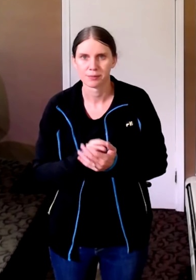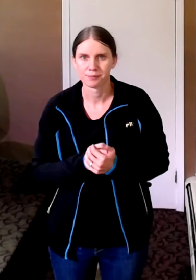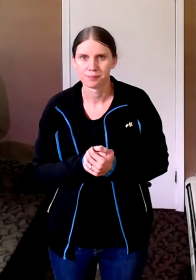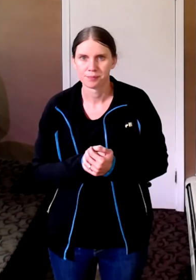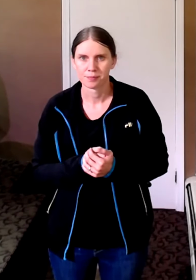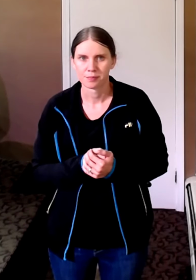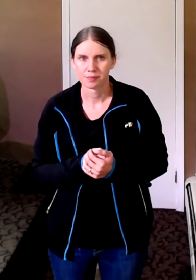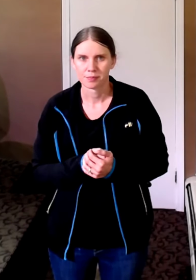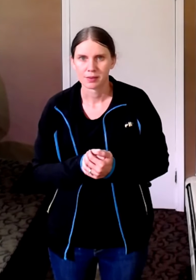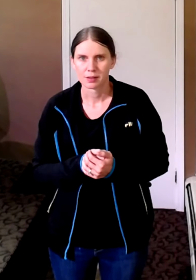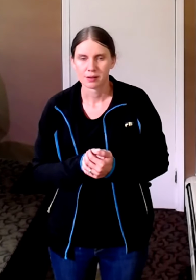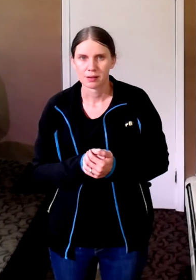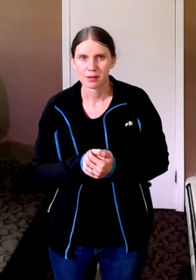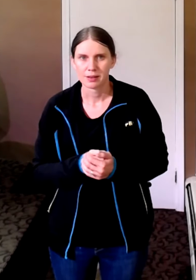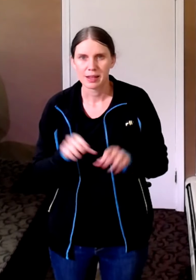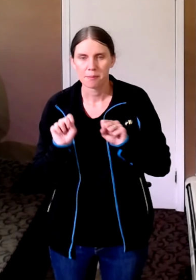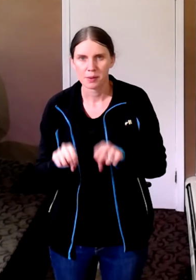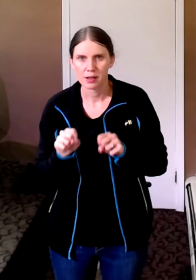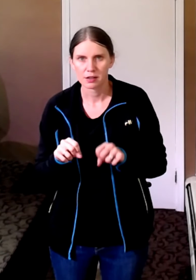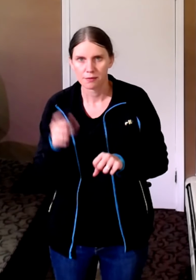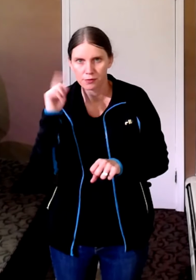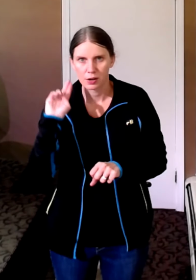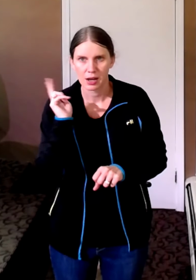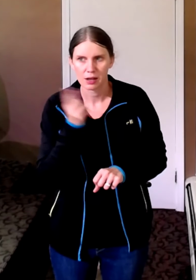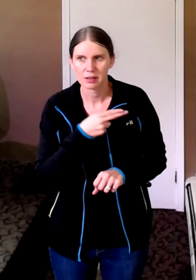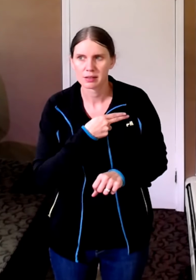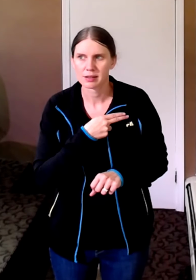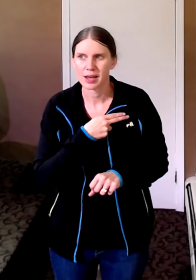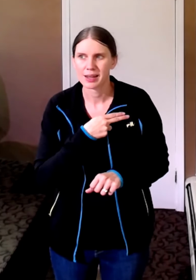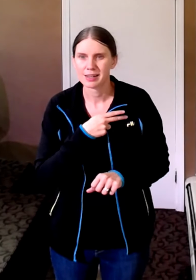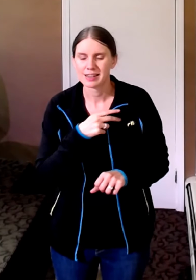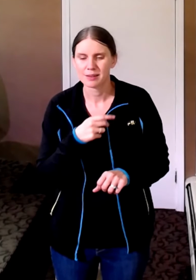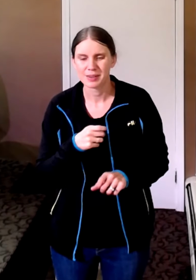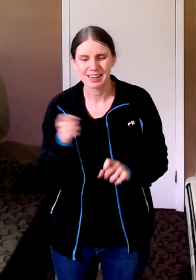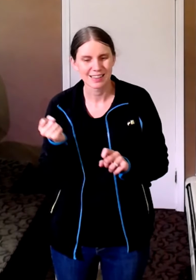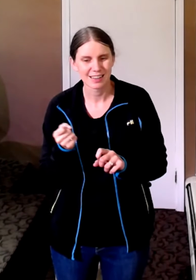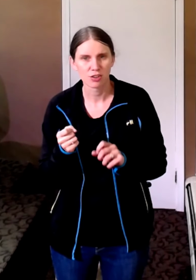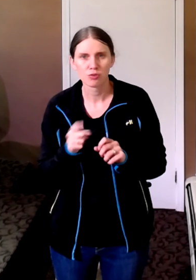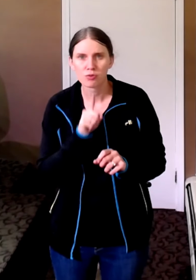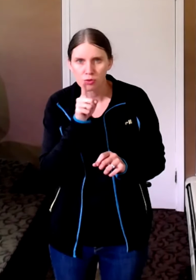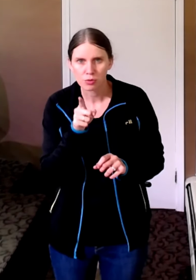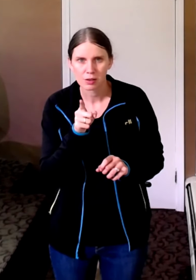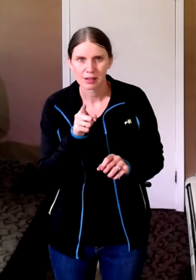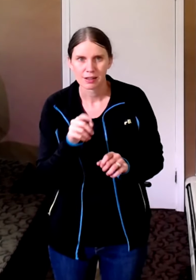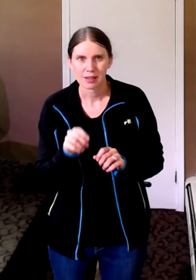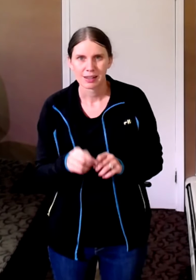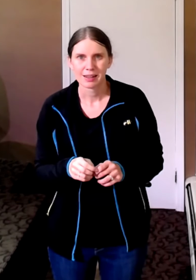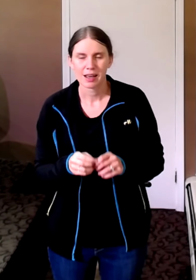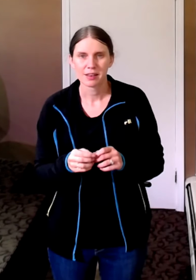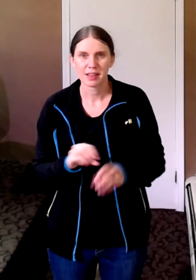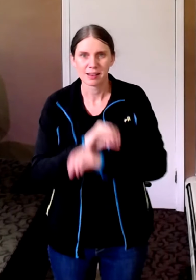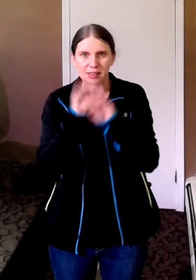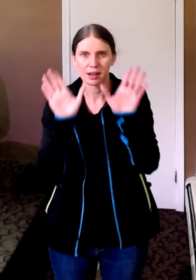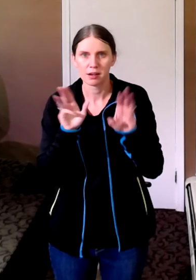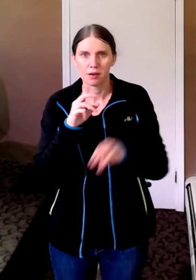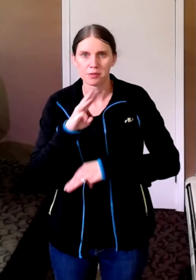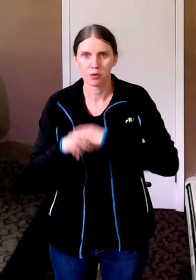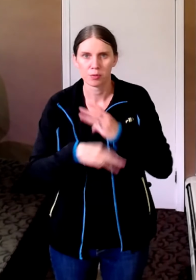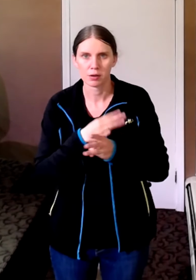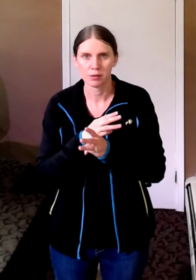that empowers that ability for us to be exactly what Jesus told us to be, the light of the